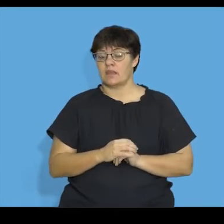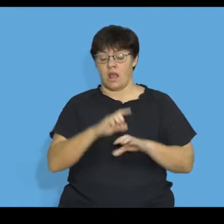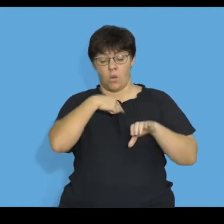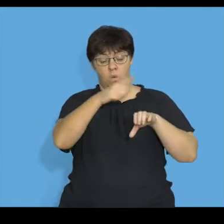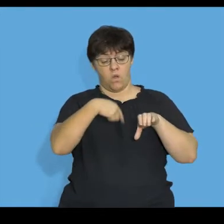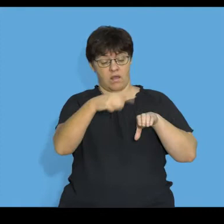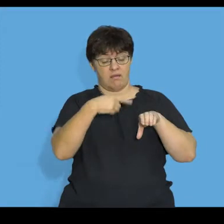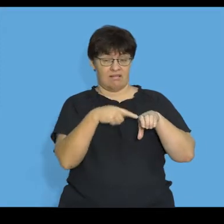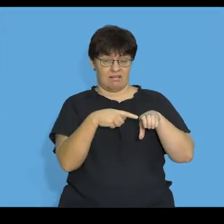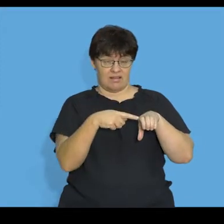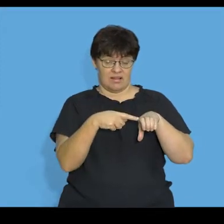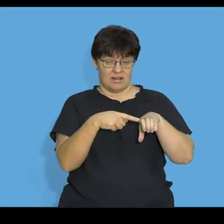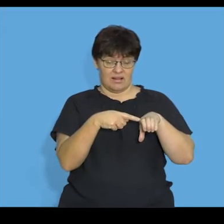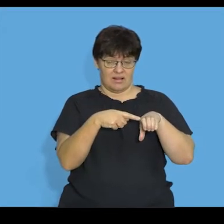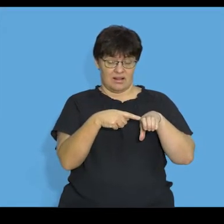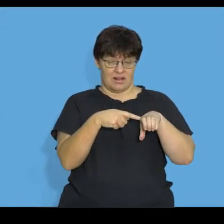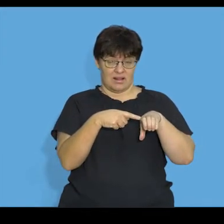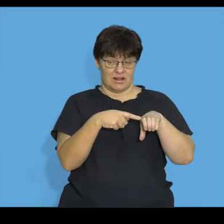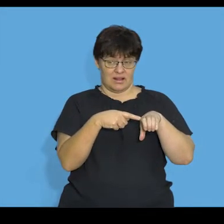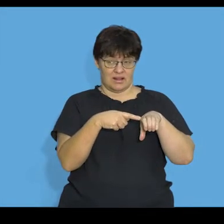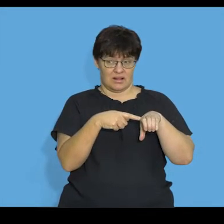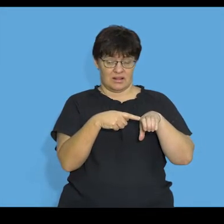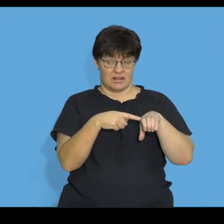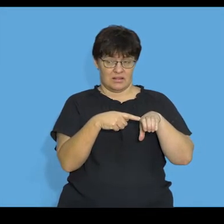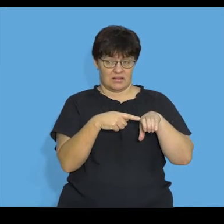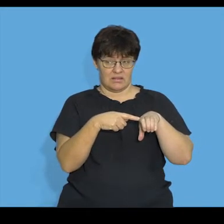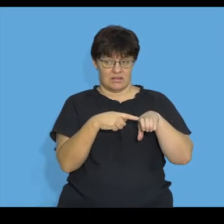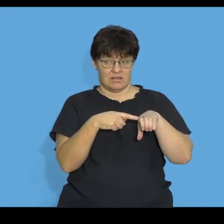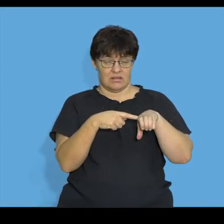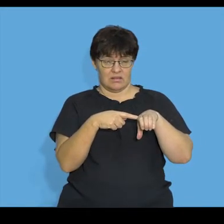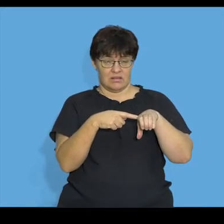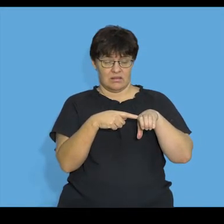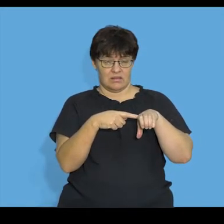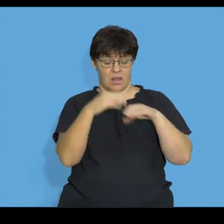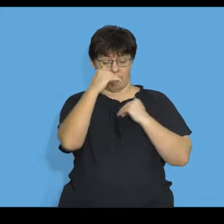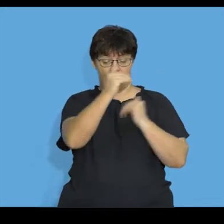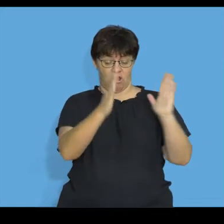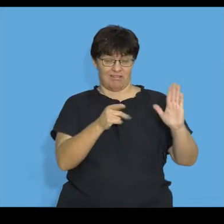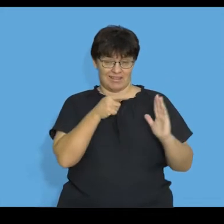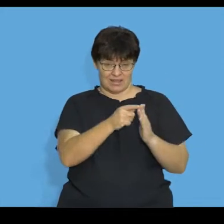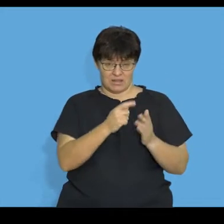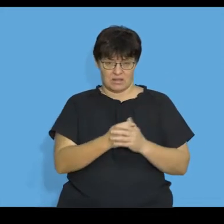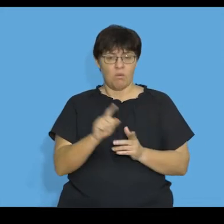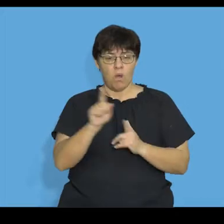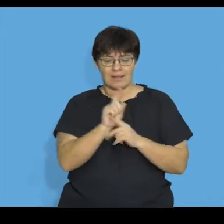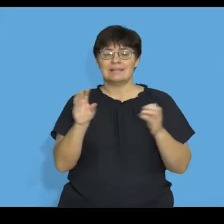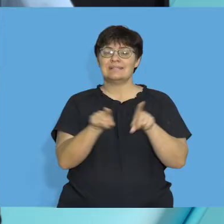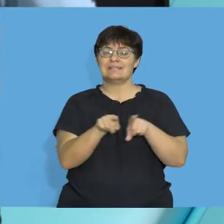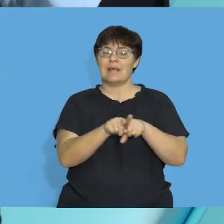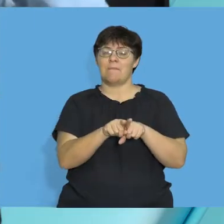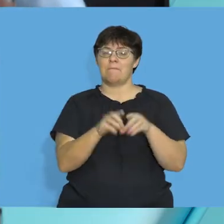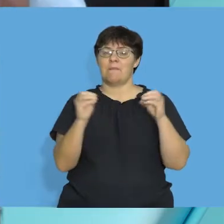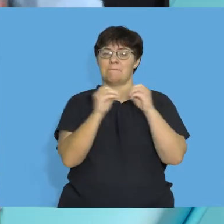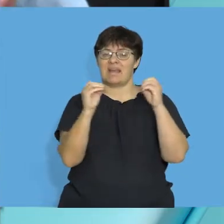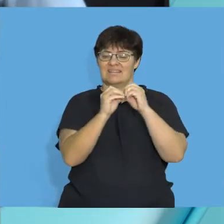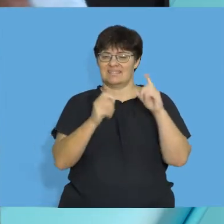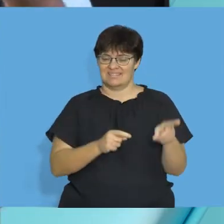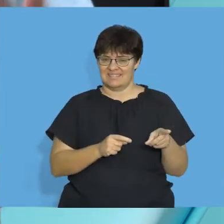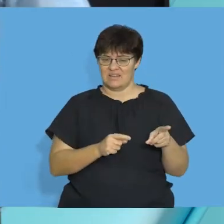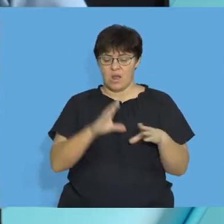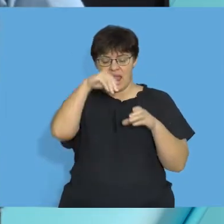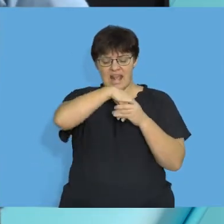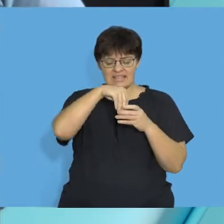coil that I'm putting over there, a block around, it becomes a magnet because inside